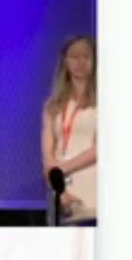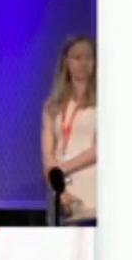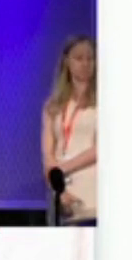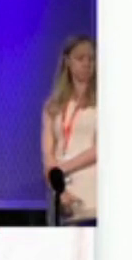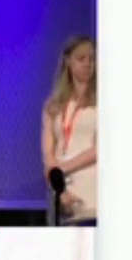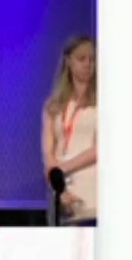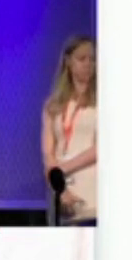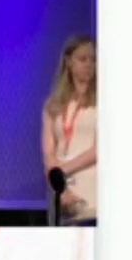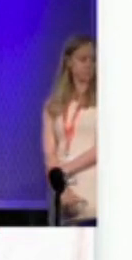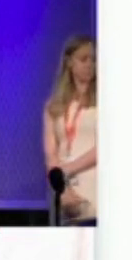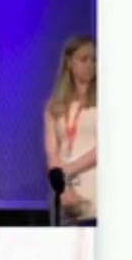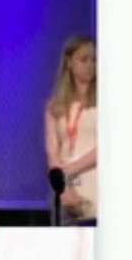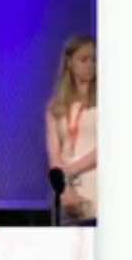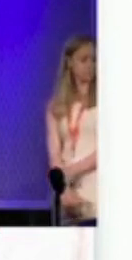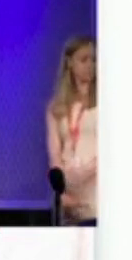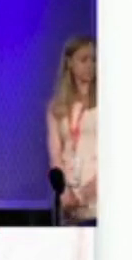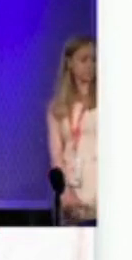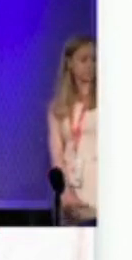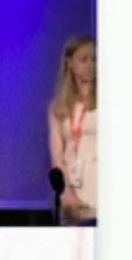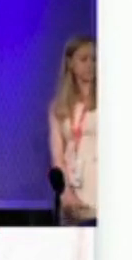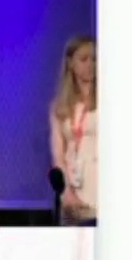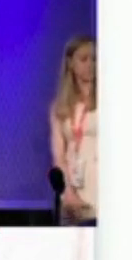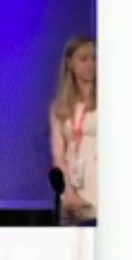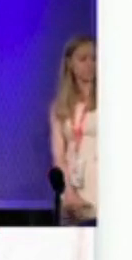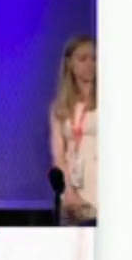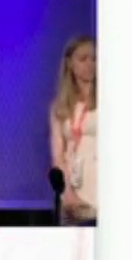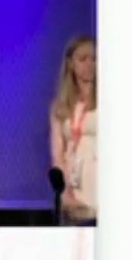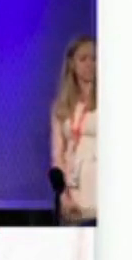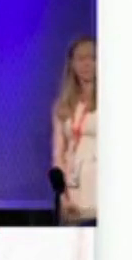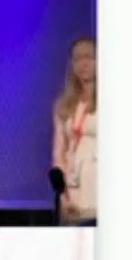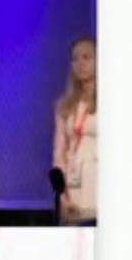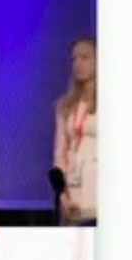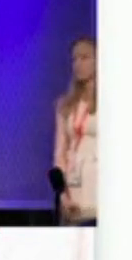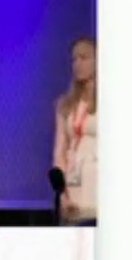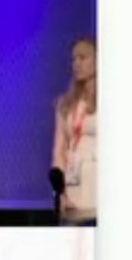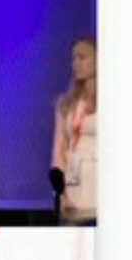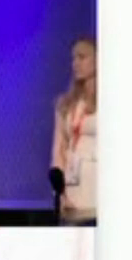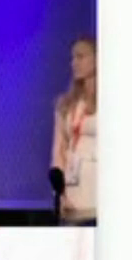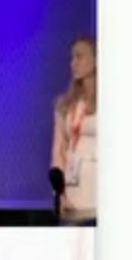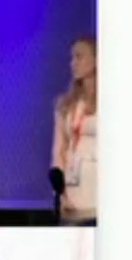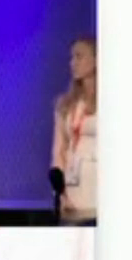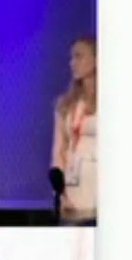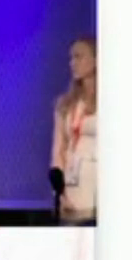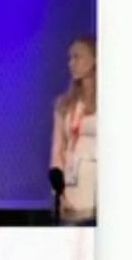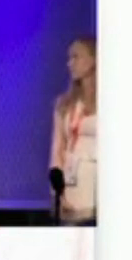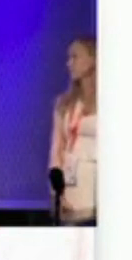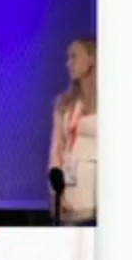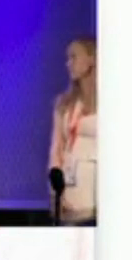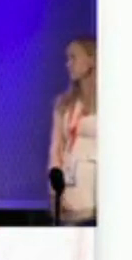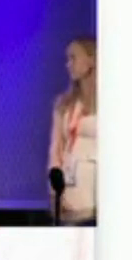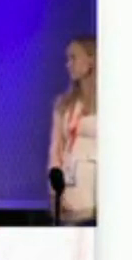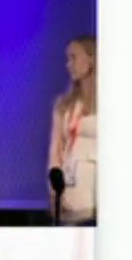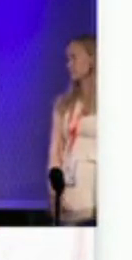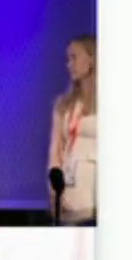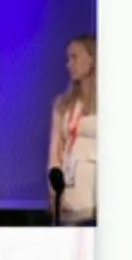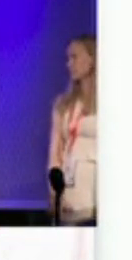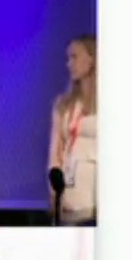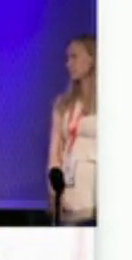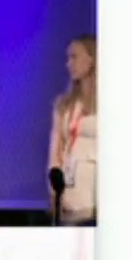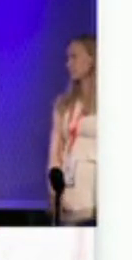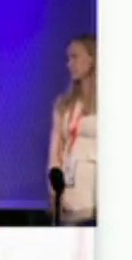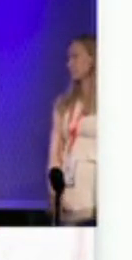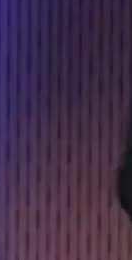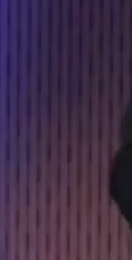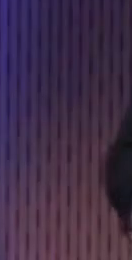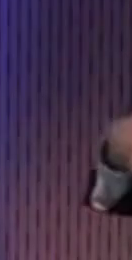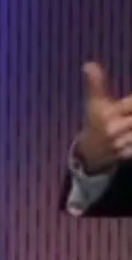Now, in an ideal world, all clinicians that will evaluate and treat